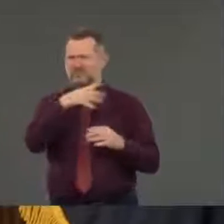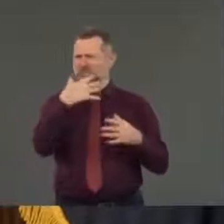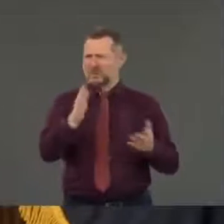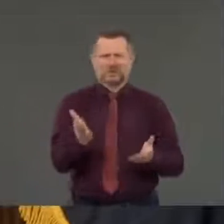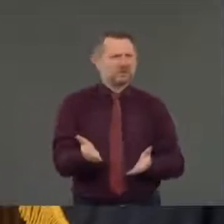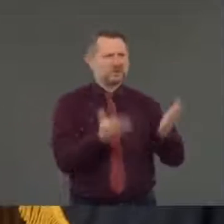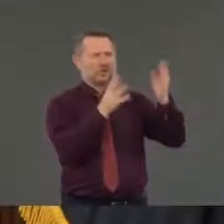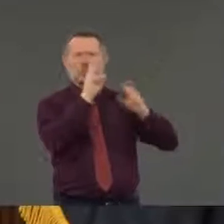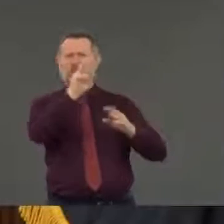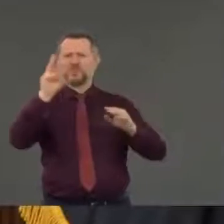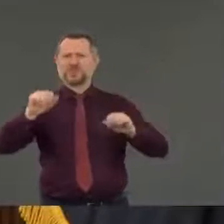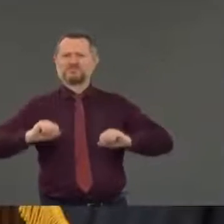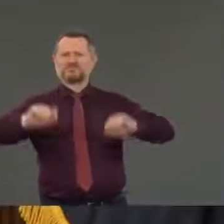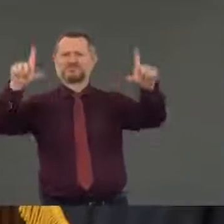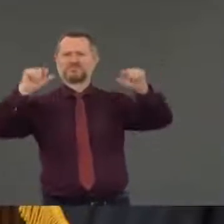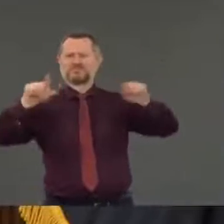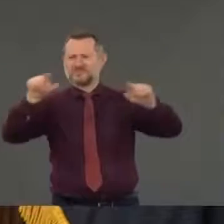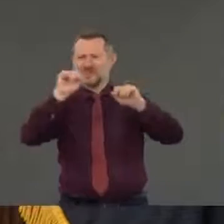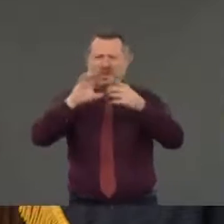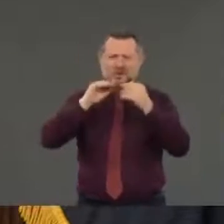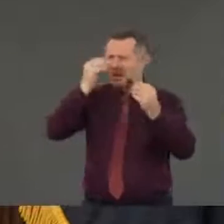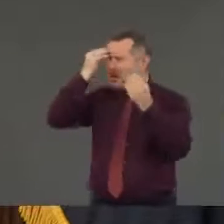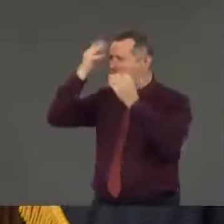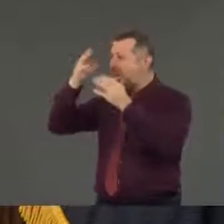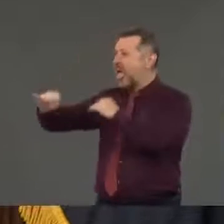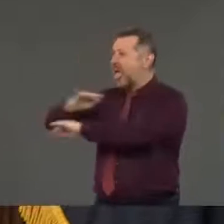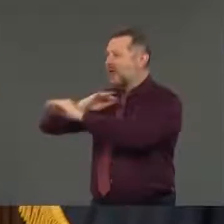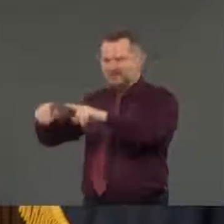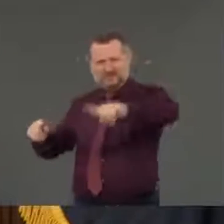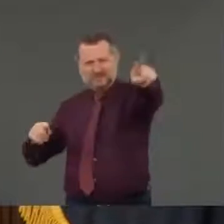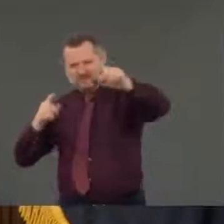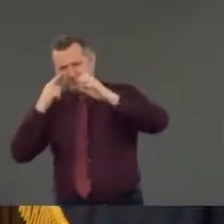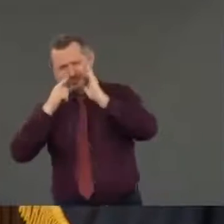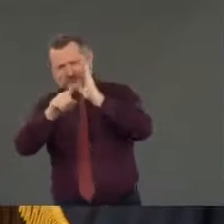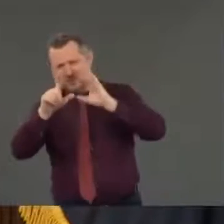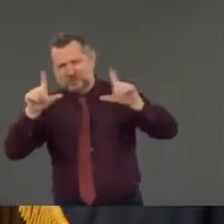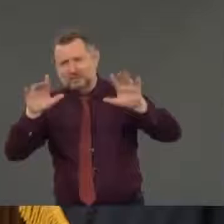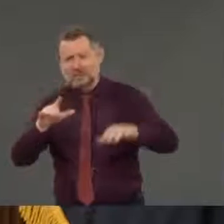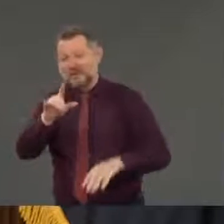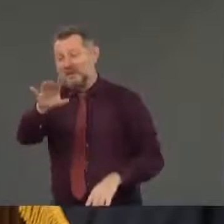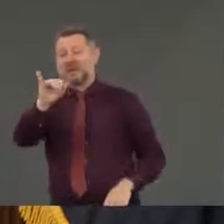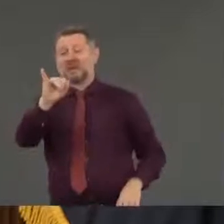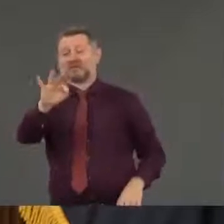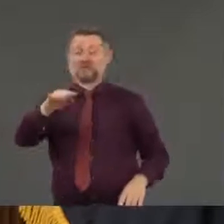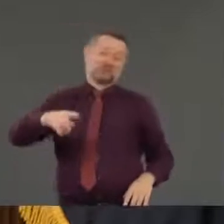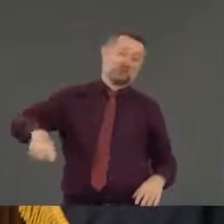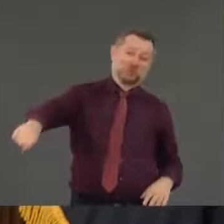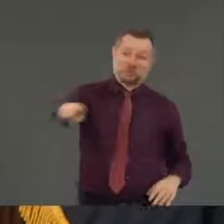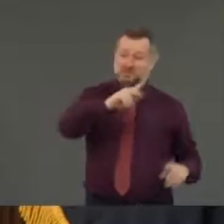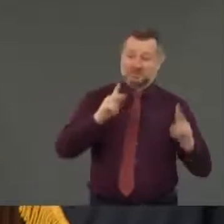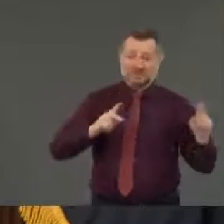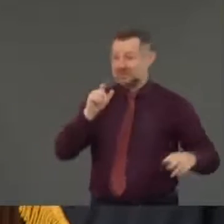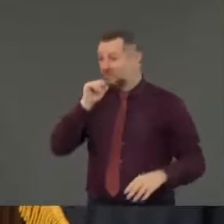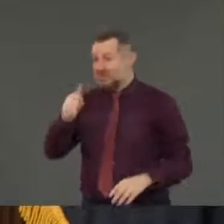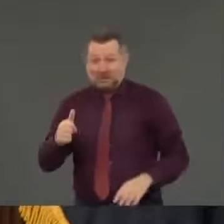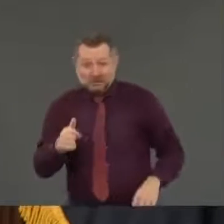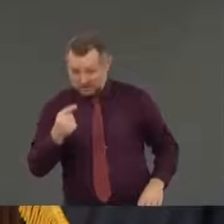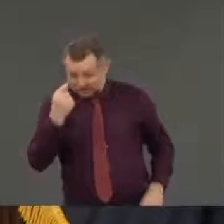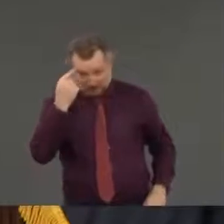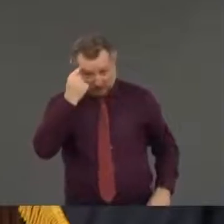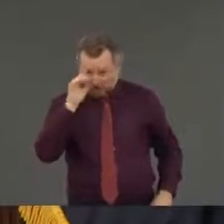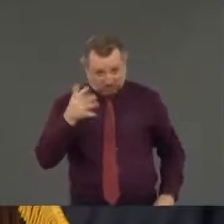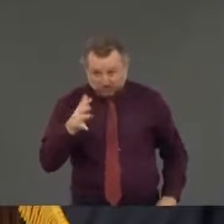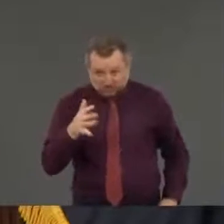we've had. And if people are not smart and are reckless and are